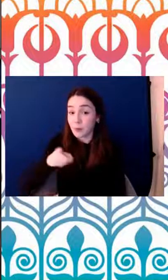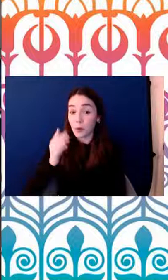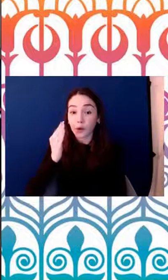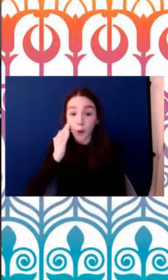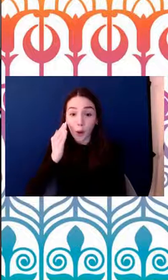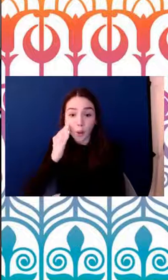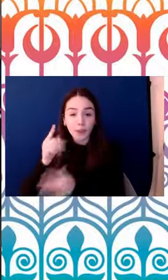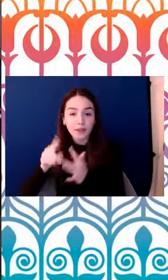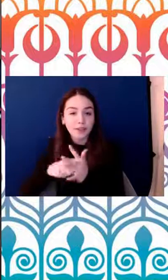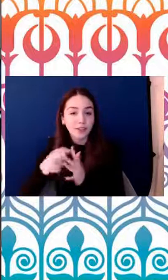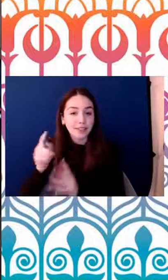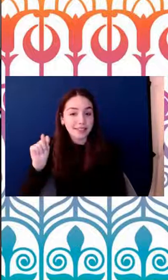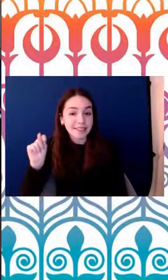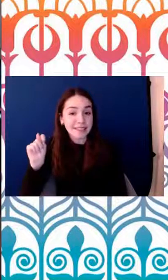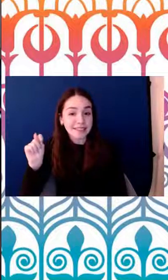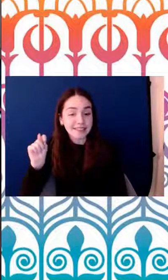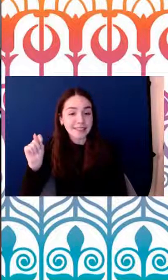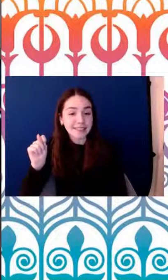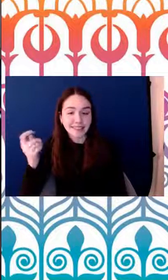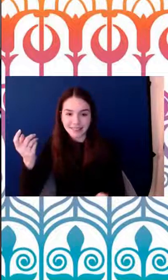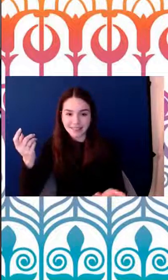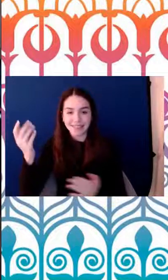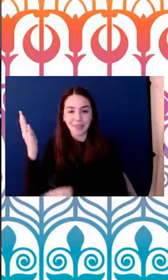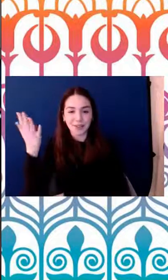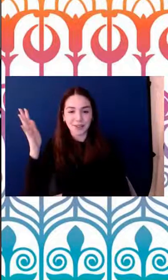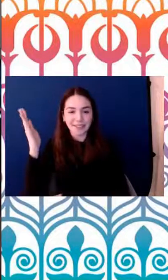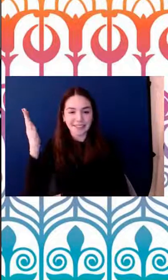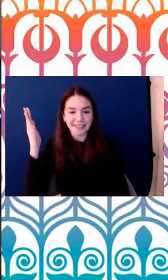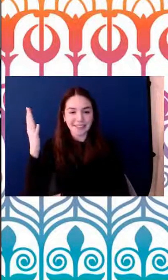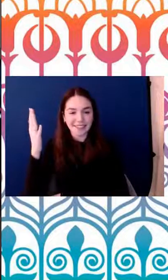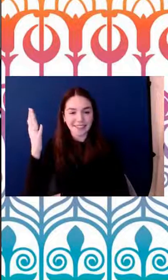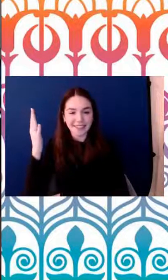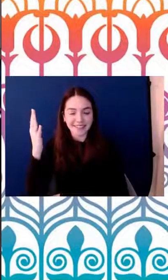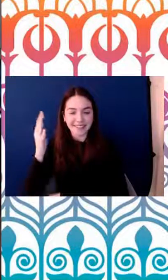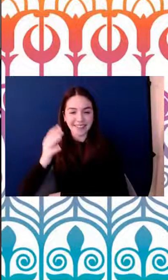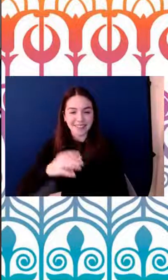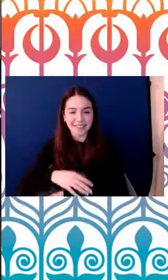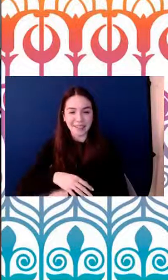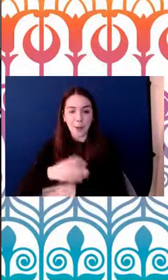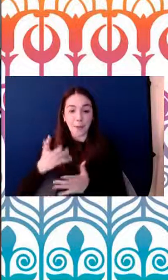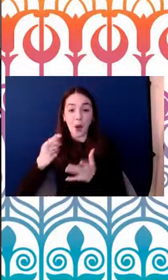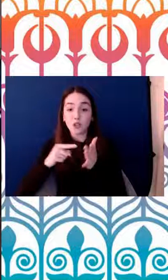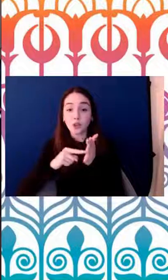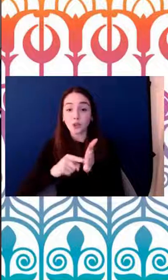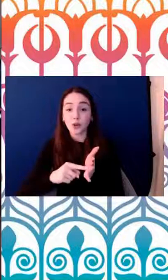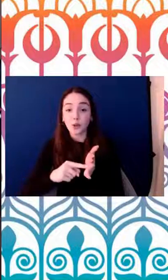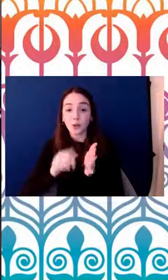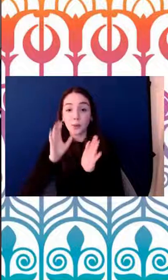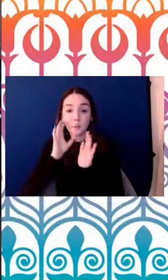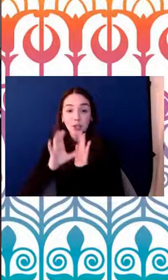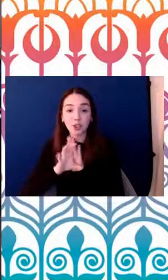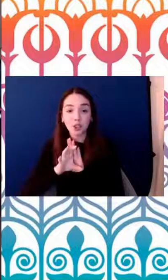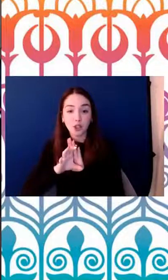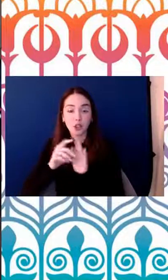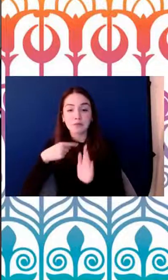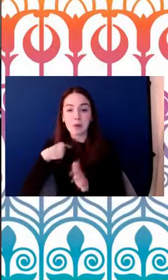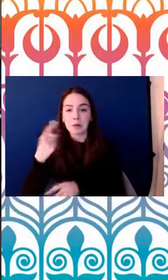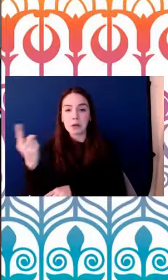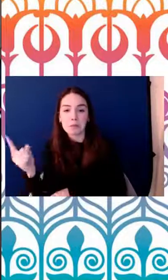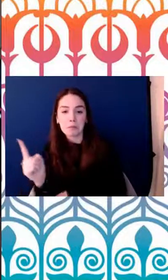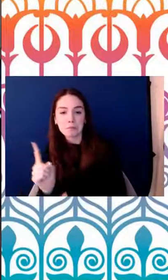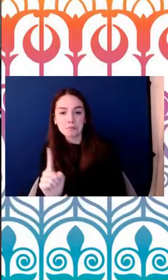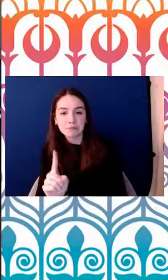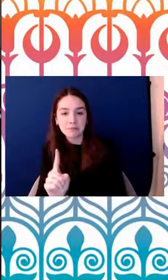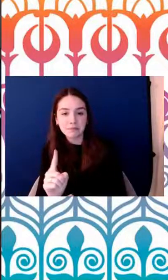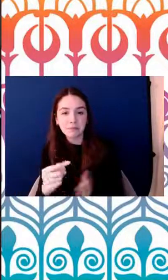guys know what that is? It starts with a T. It's a tree. So I wanted to show this to you. I'm going to come around. I know it's kind of